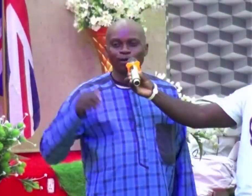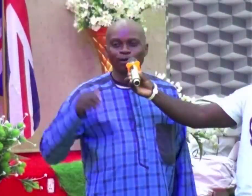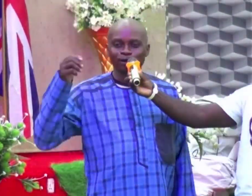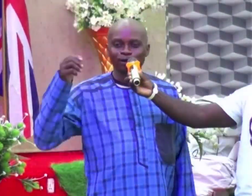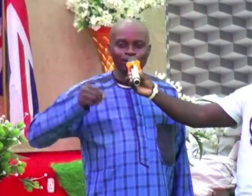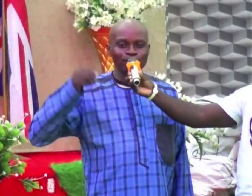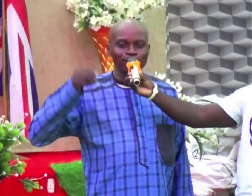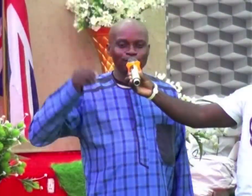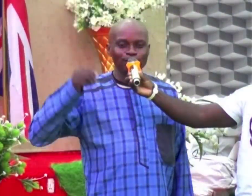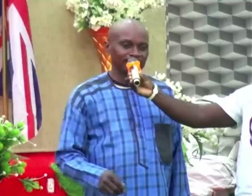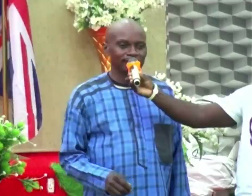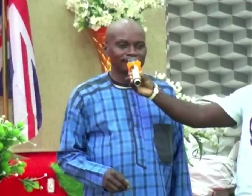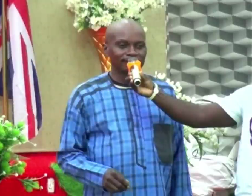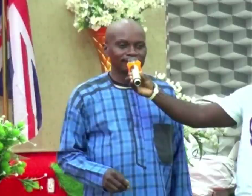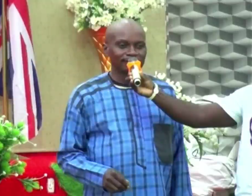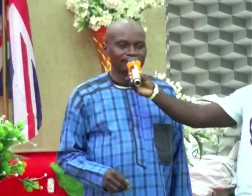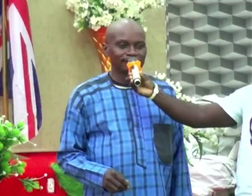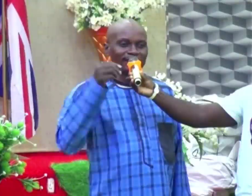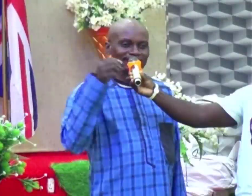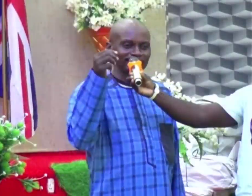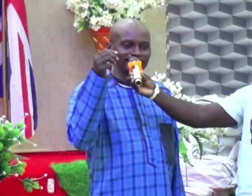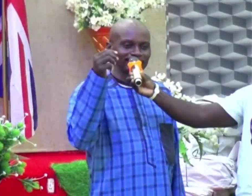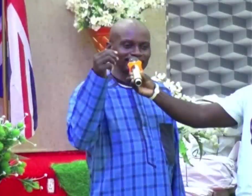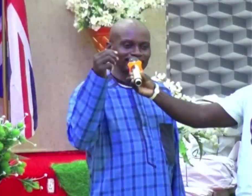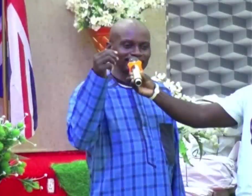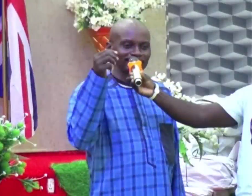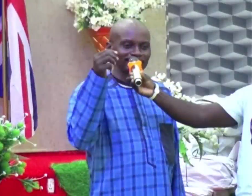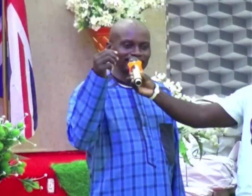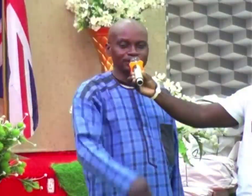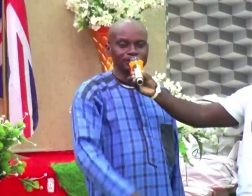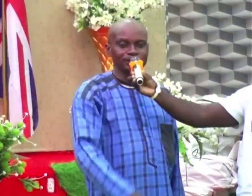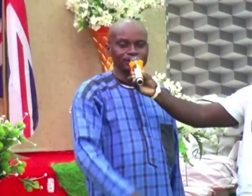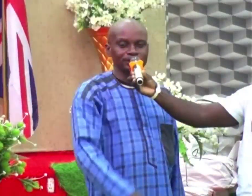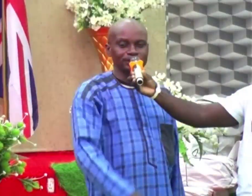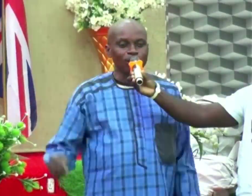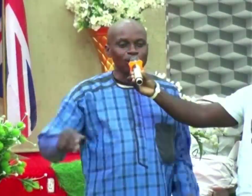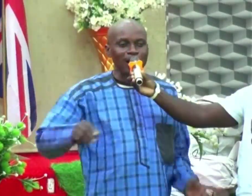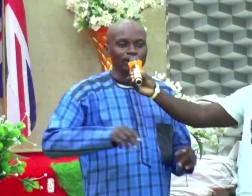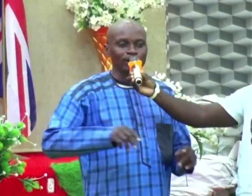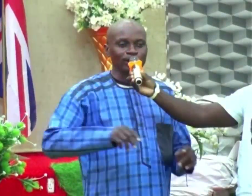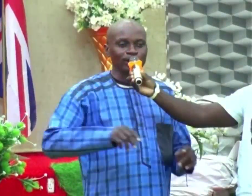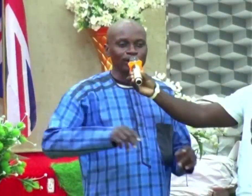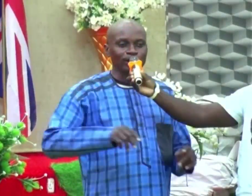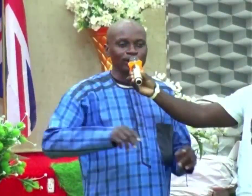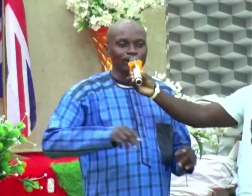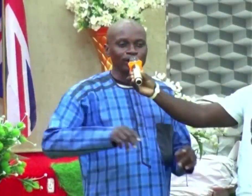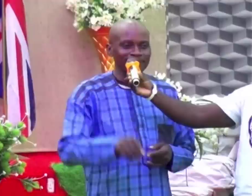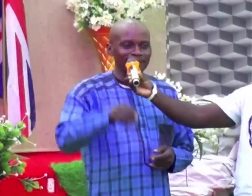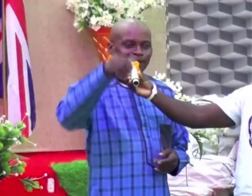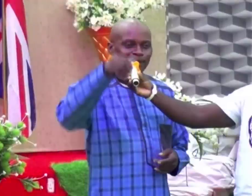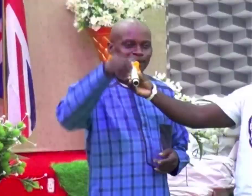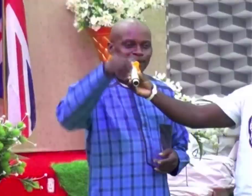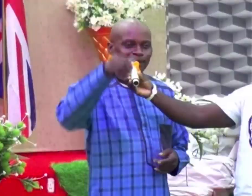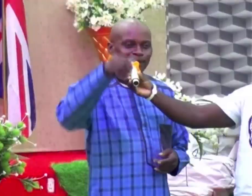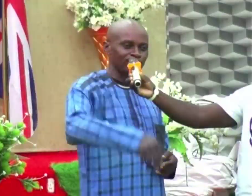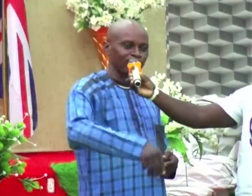awon omogo olo to n ba sise e bere si n sise lori shop yi gbogbo awon to gbun opo lori shop lati ko